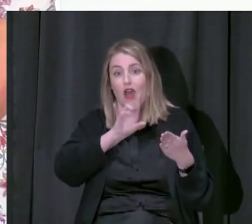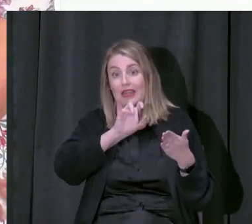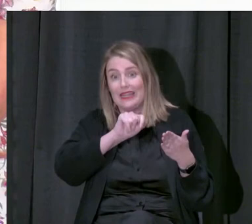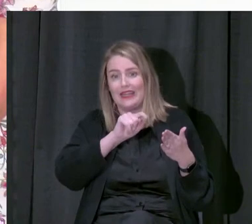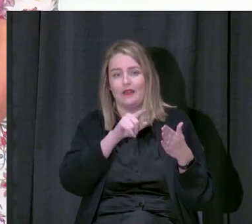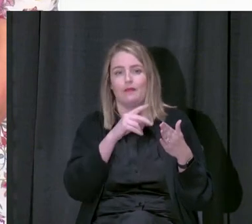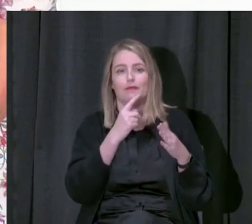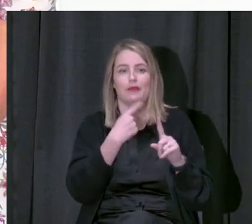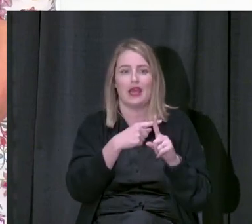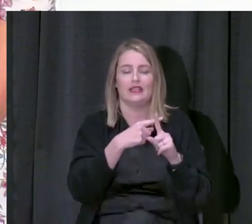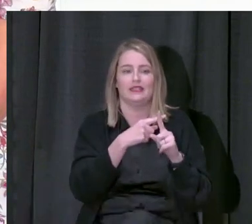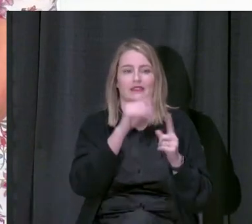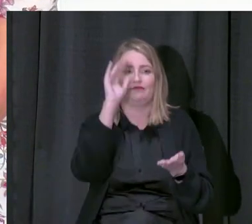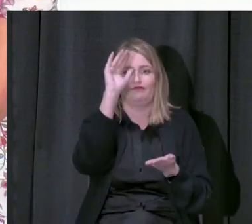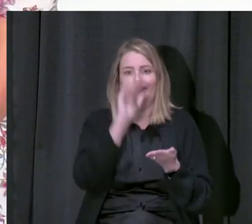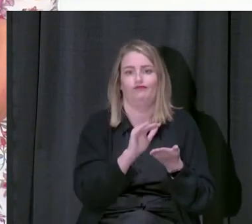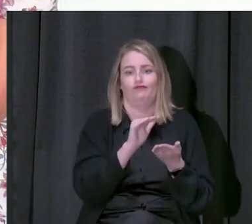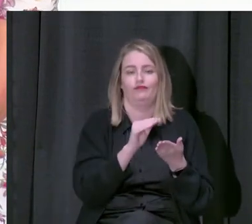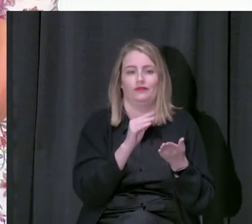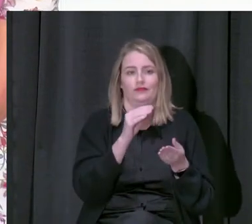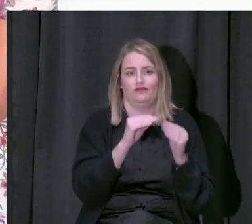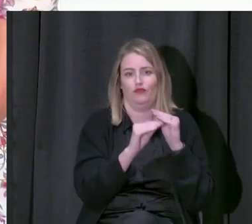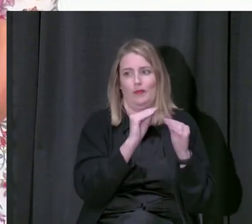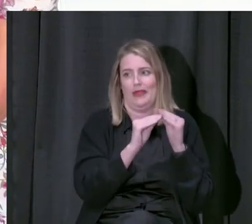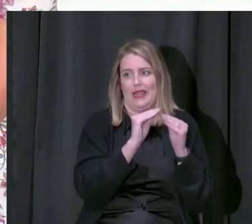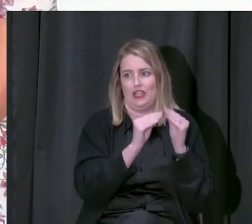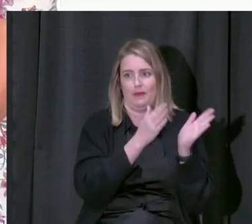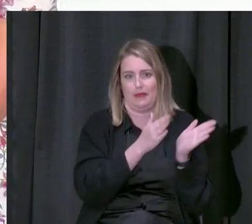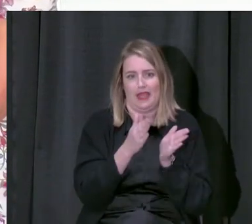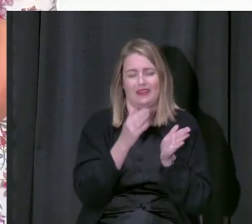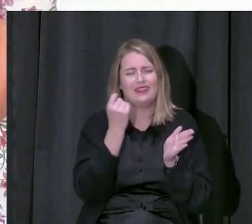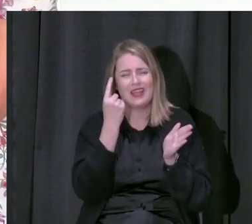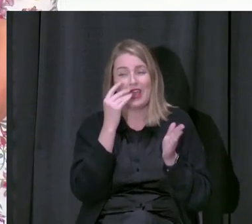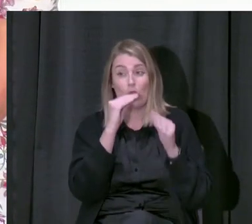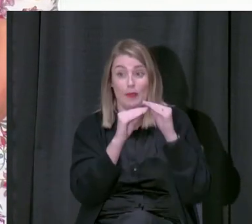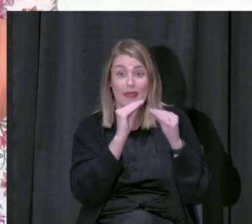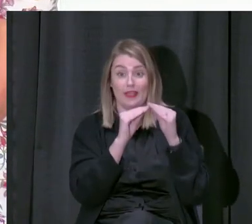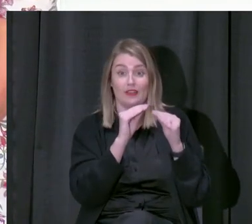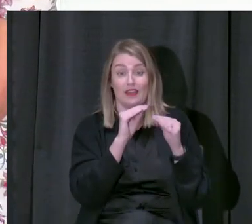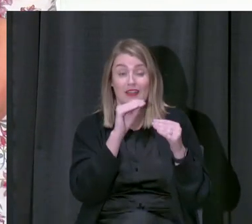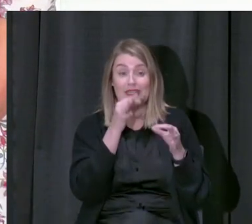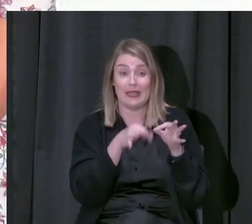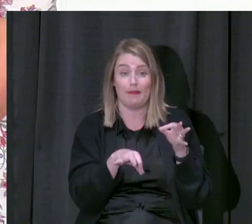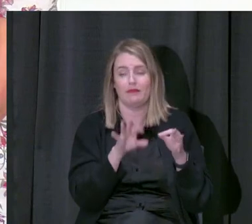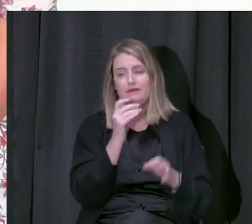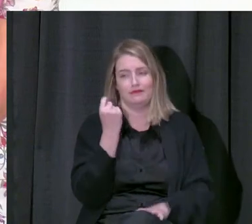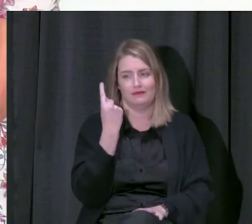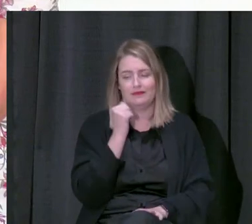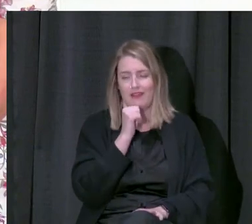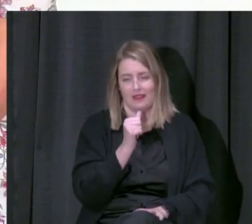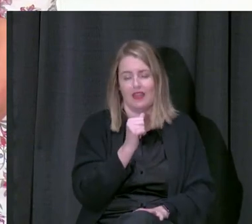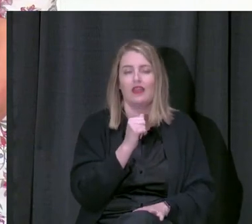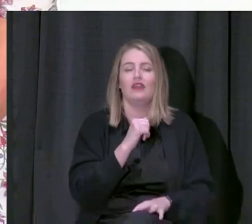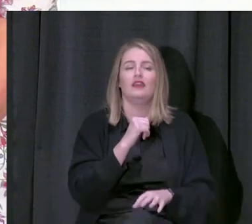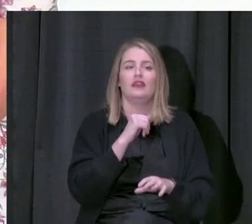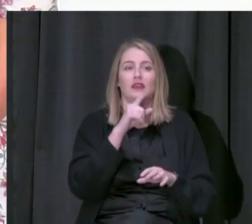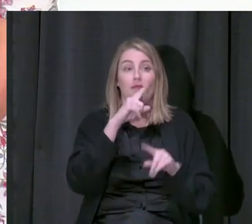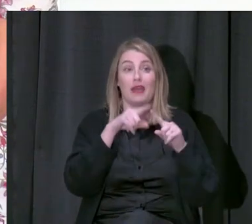plan. We understand remediating is not a simple task, but if a vendor is